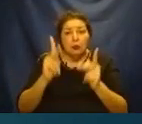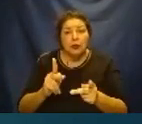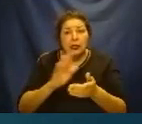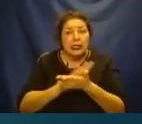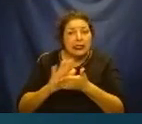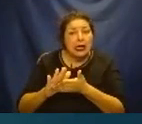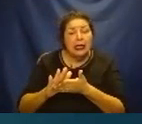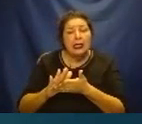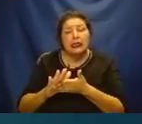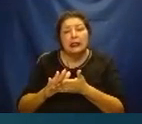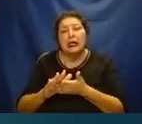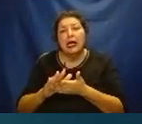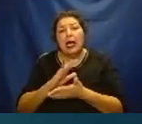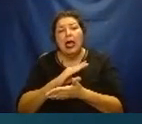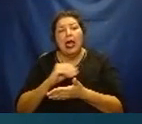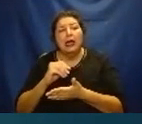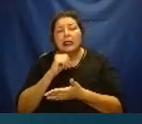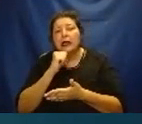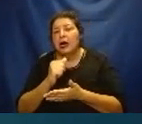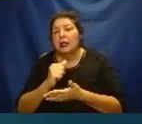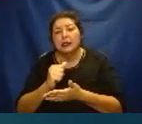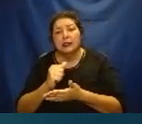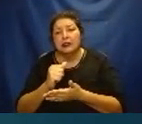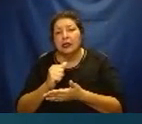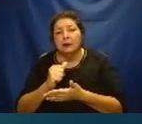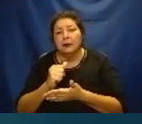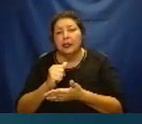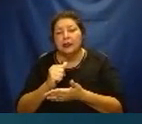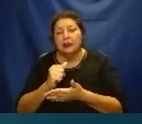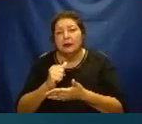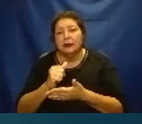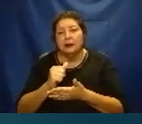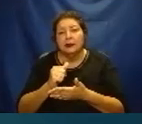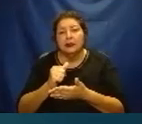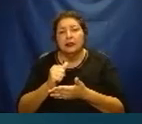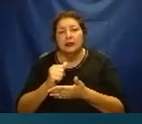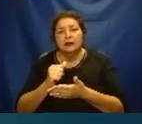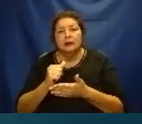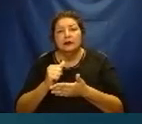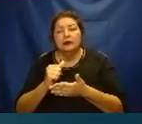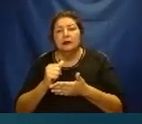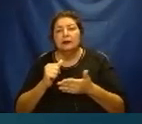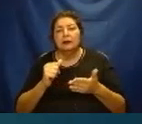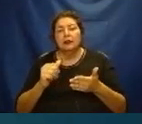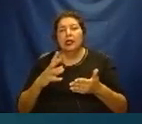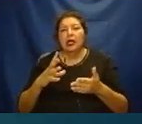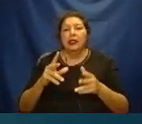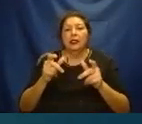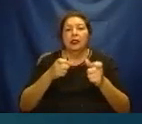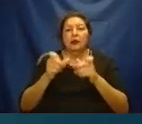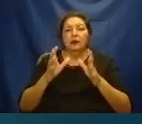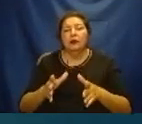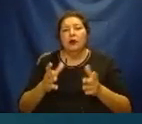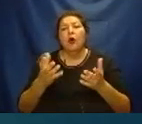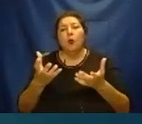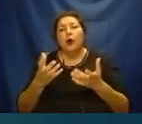is not feeling entitled. And the overseer wanted his boss to know